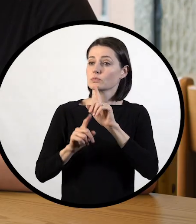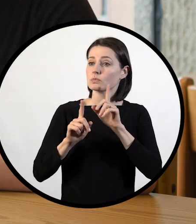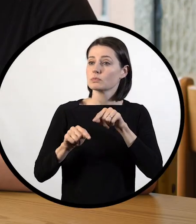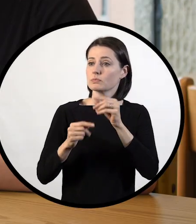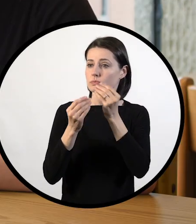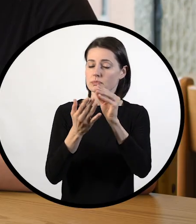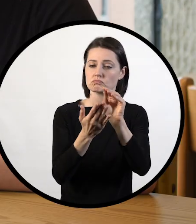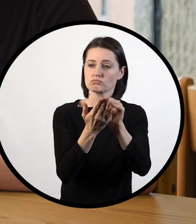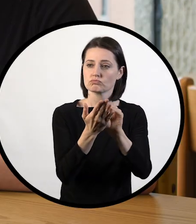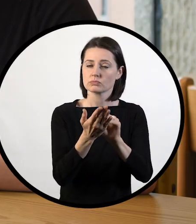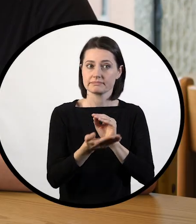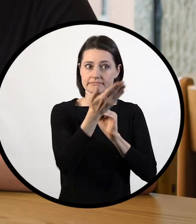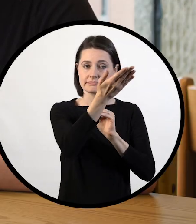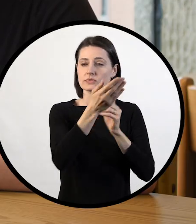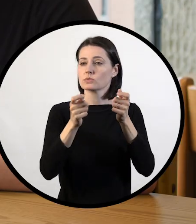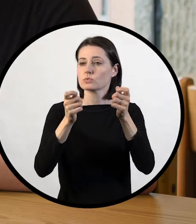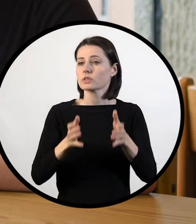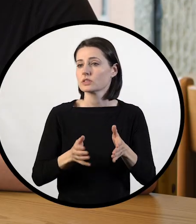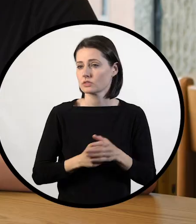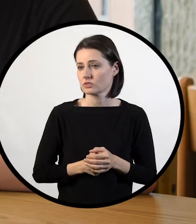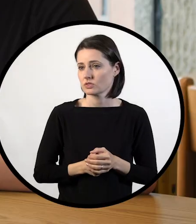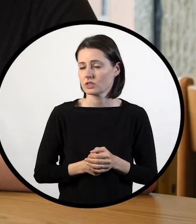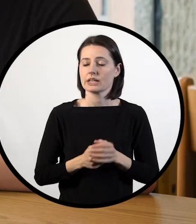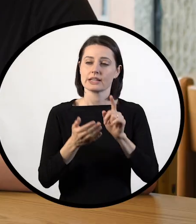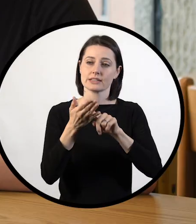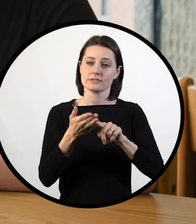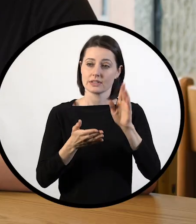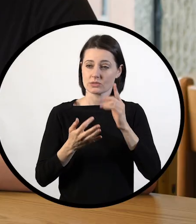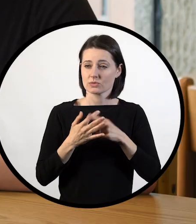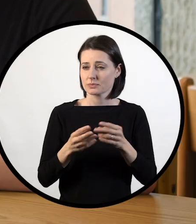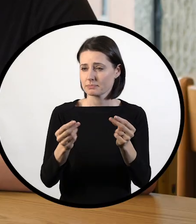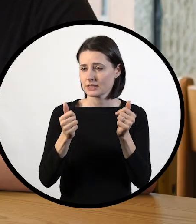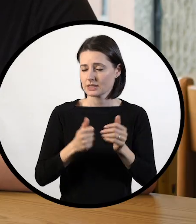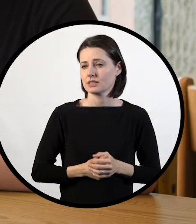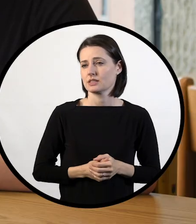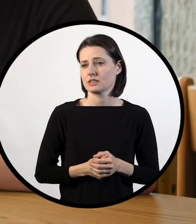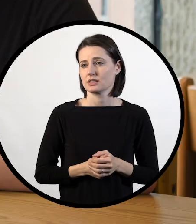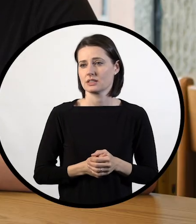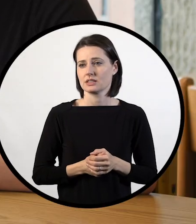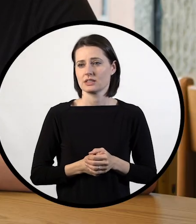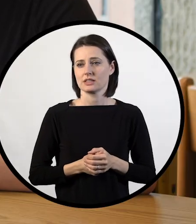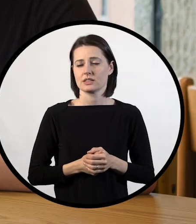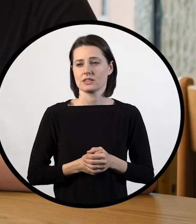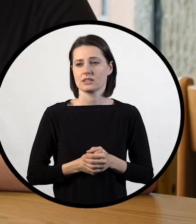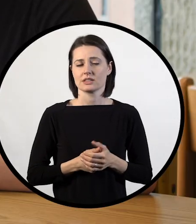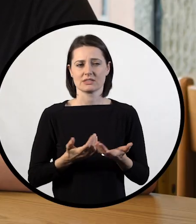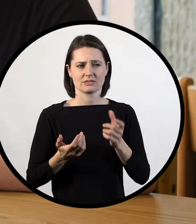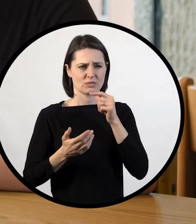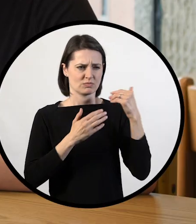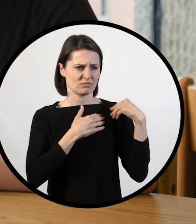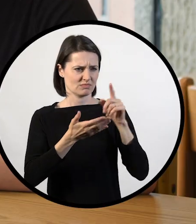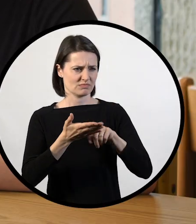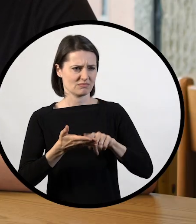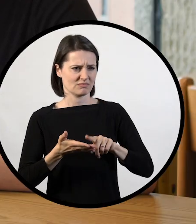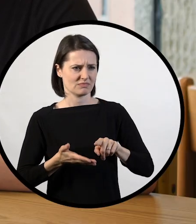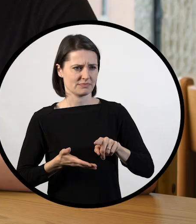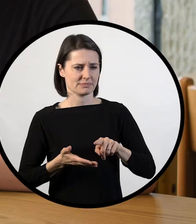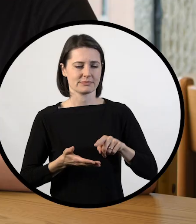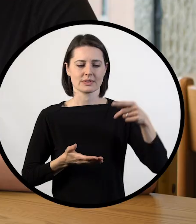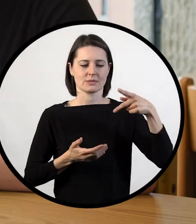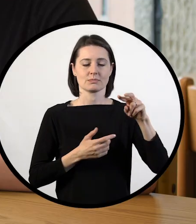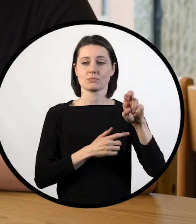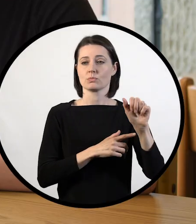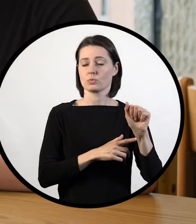your reported information and forward it to the director. An investigation will start immediately. Who does the